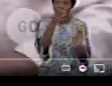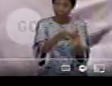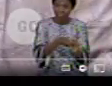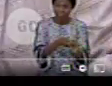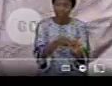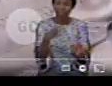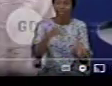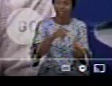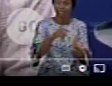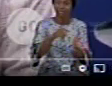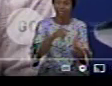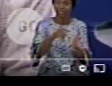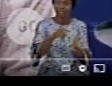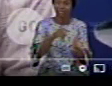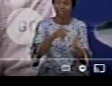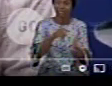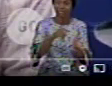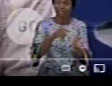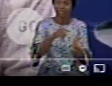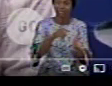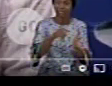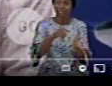these is the fire